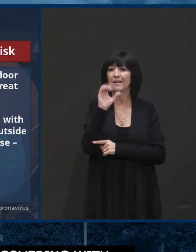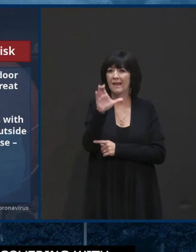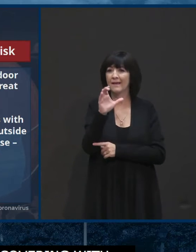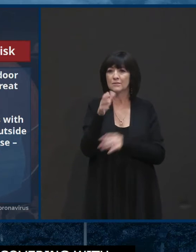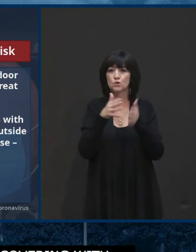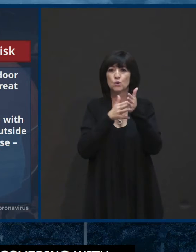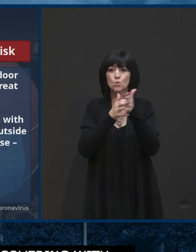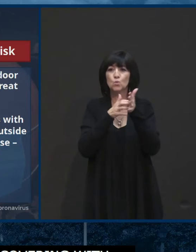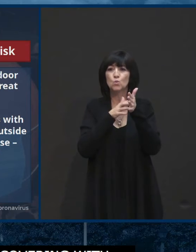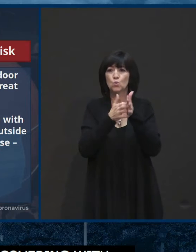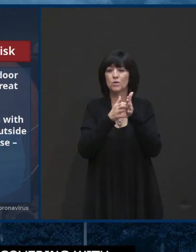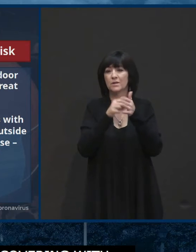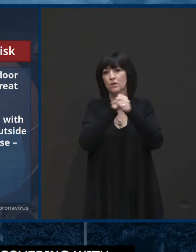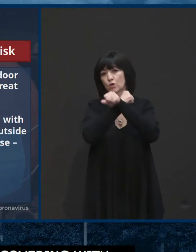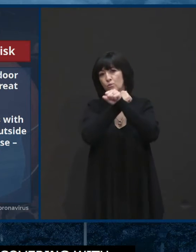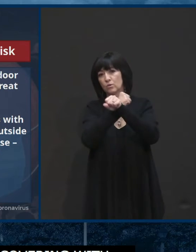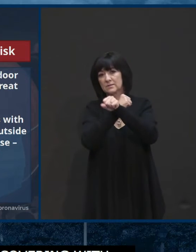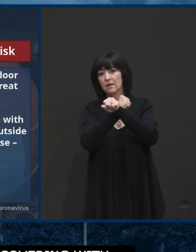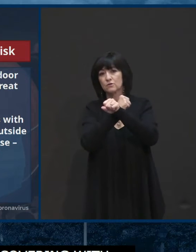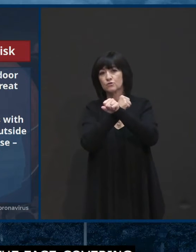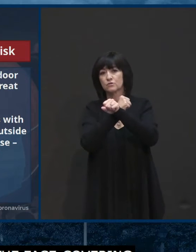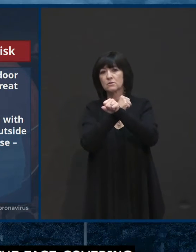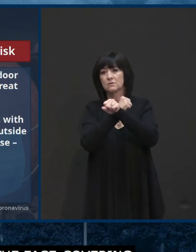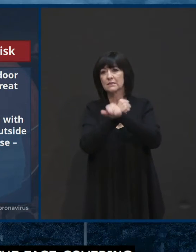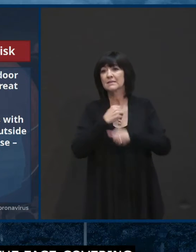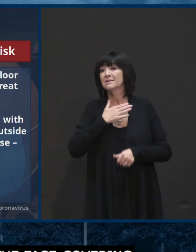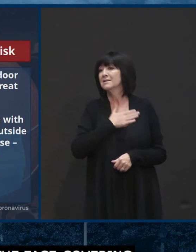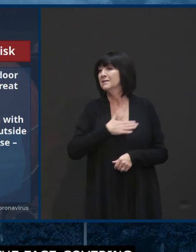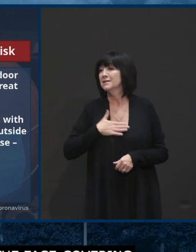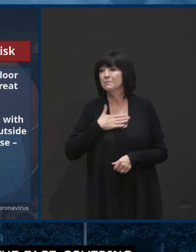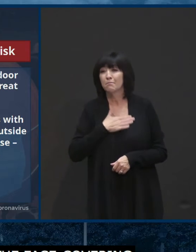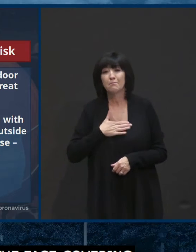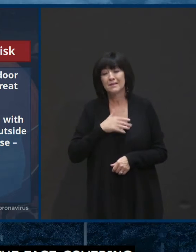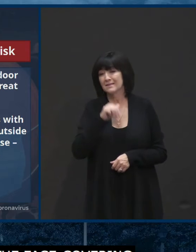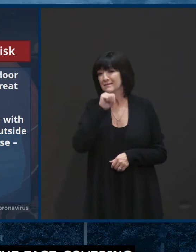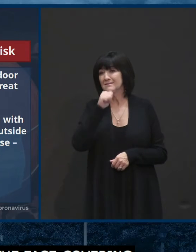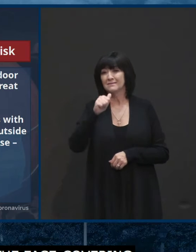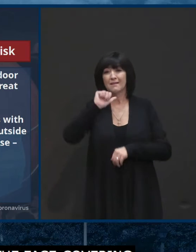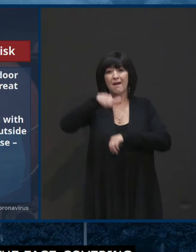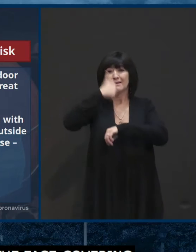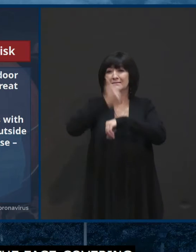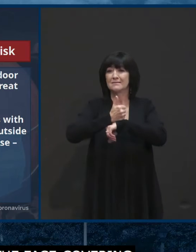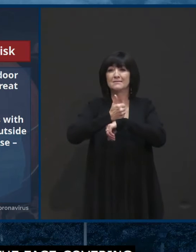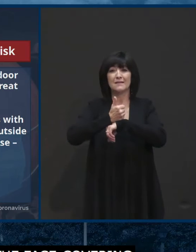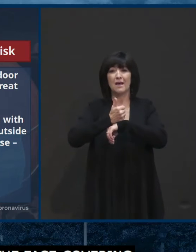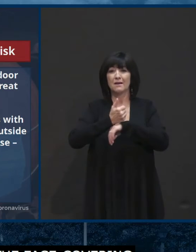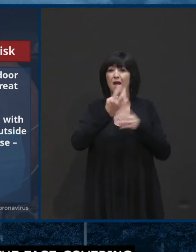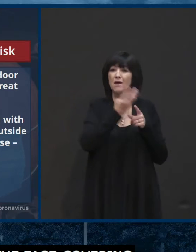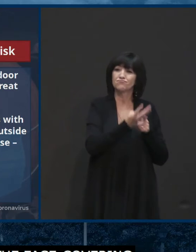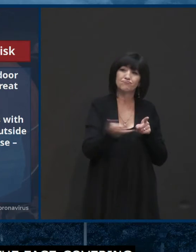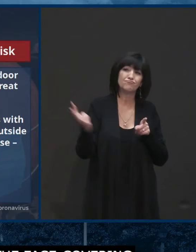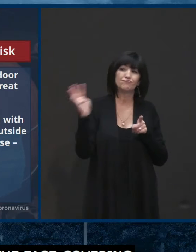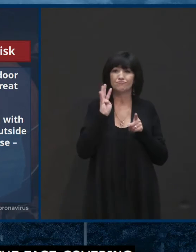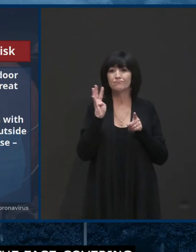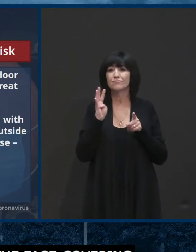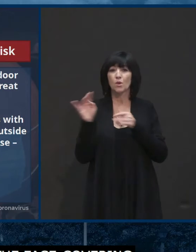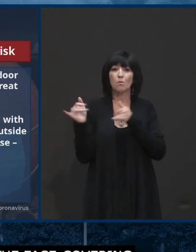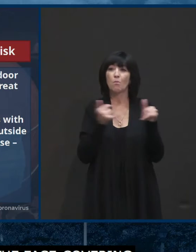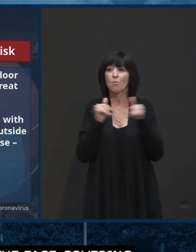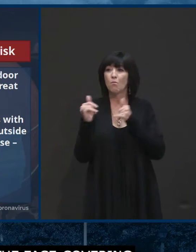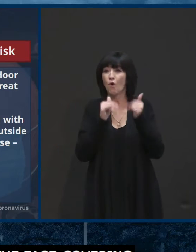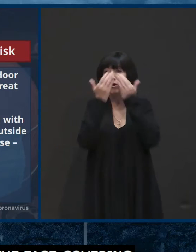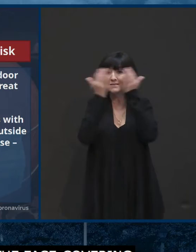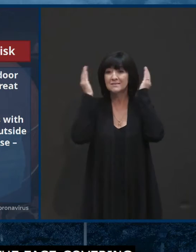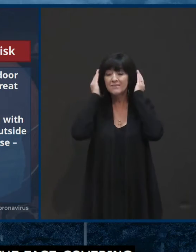fun things that can happen, but please don't hold household parties with lots of people inside your home without face coverings.